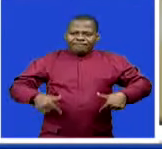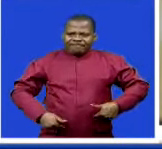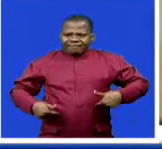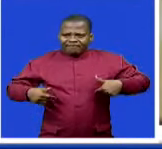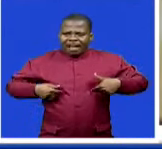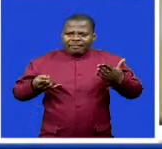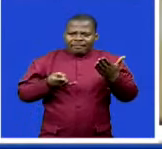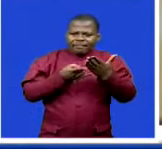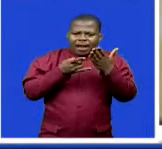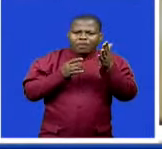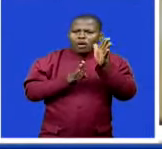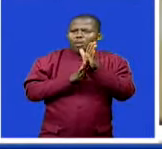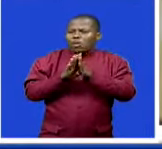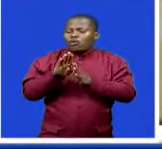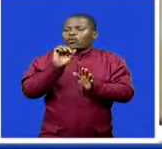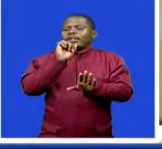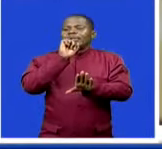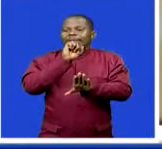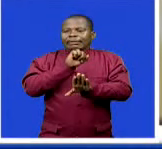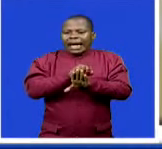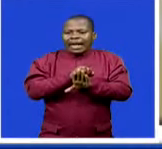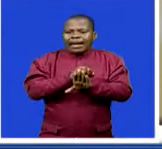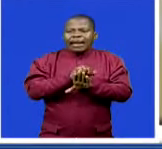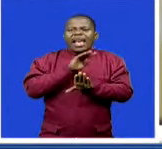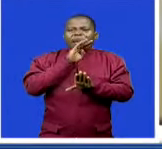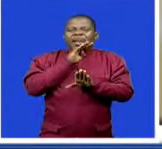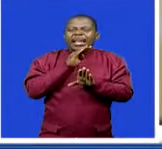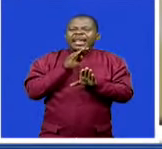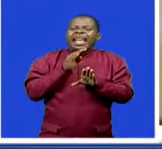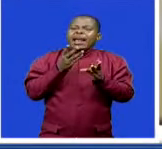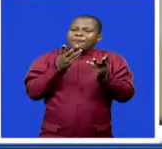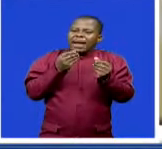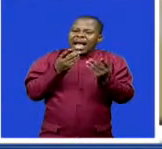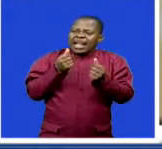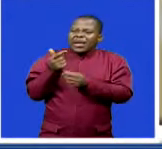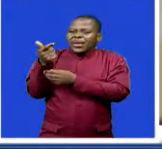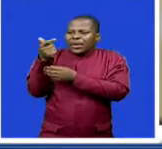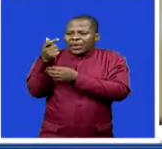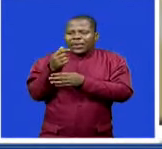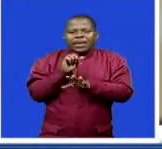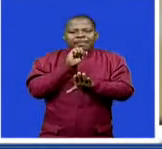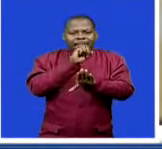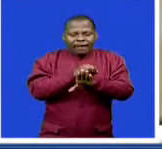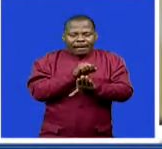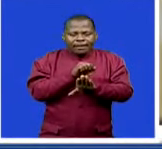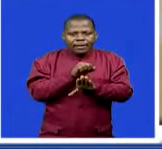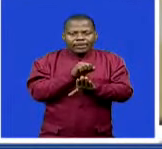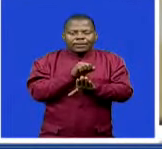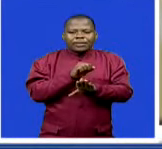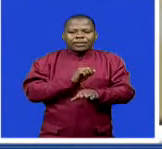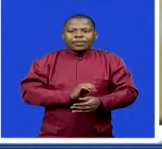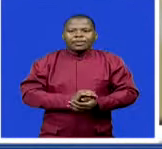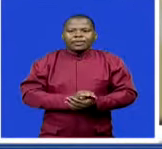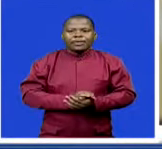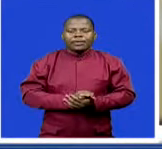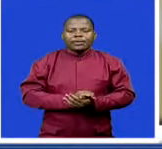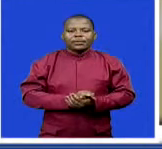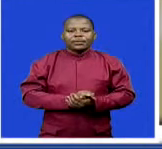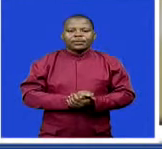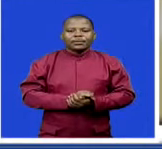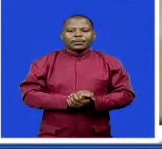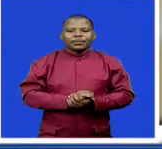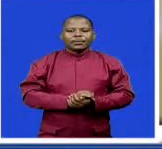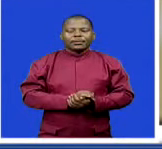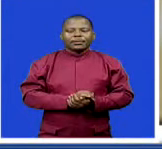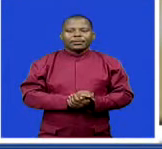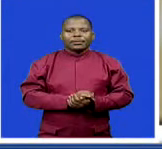ukuthi kube ne advantage nalokuthi ikhona le kuedako ukuvalwa empilweni yabo. Many people that use social